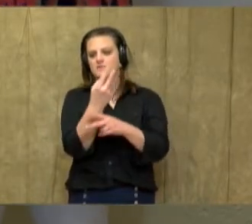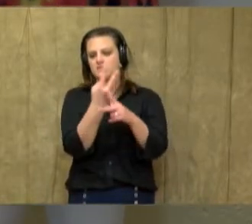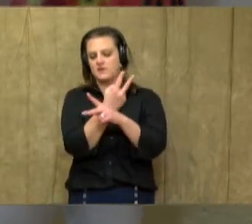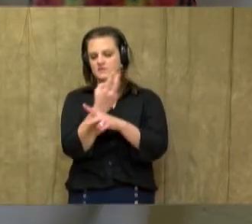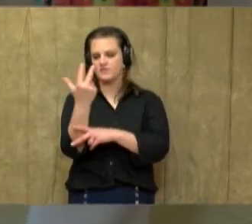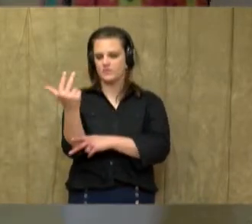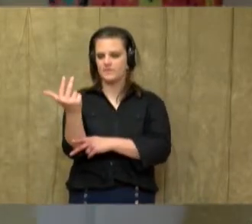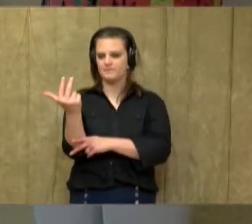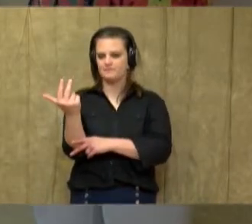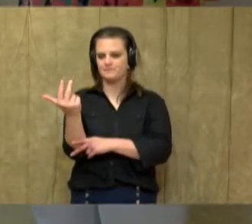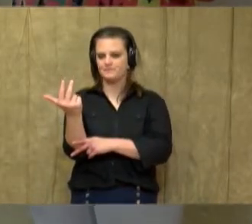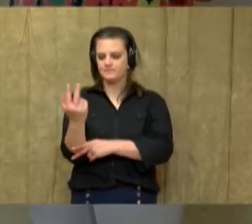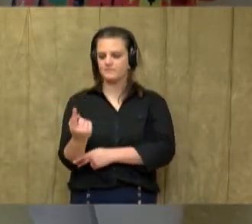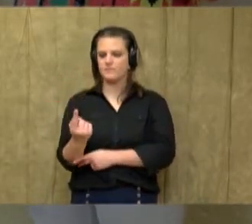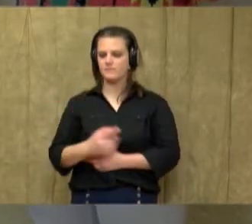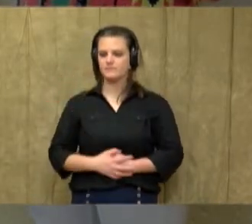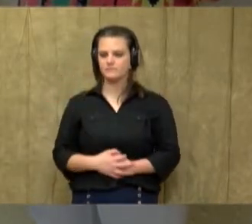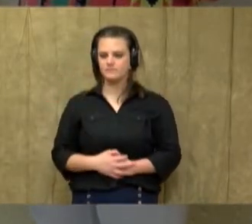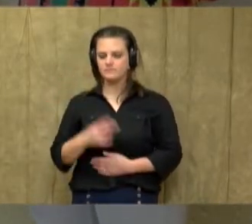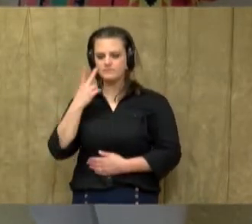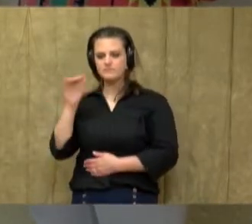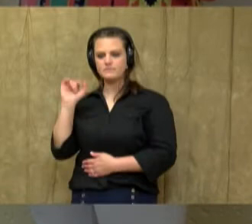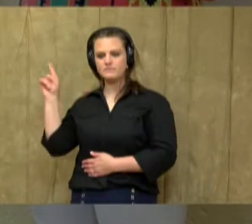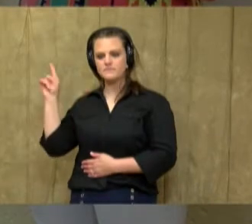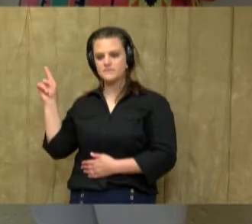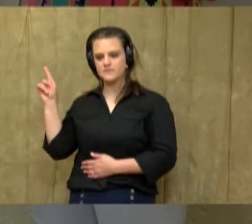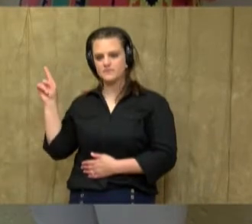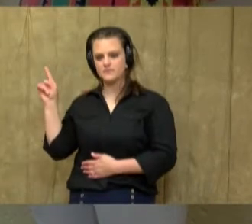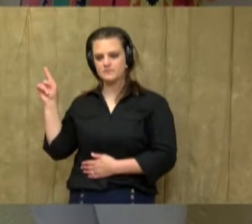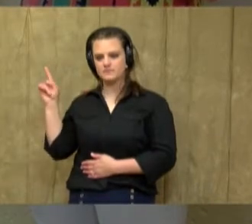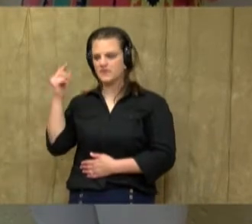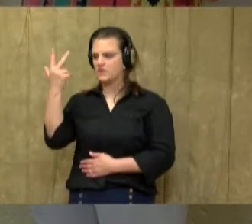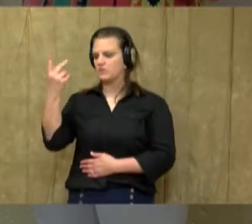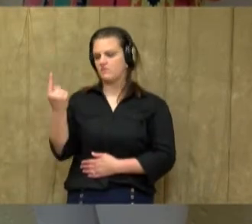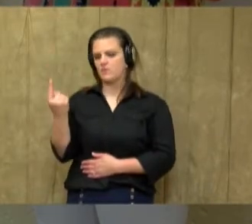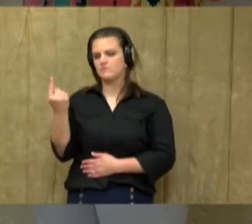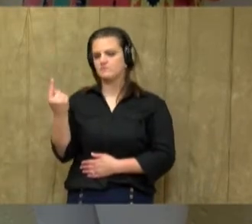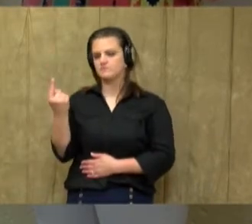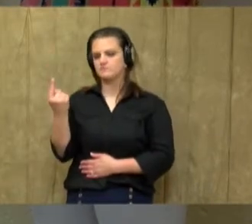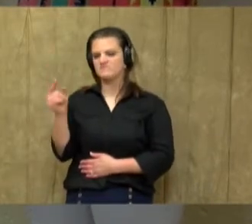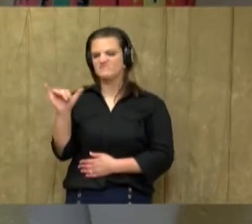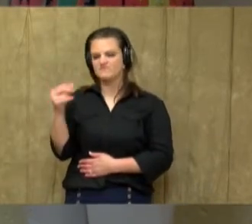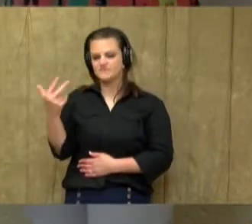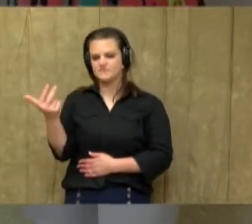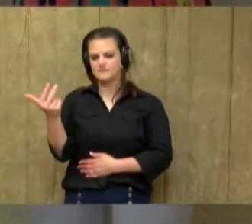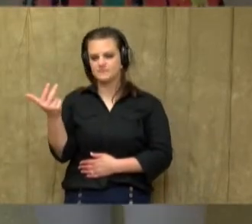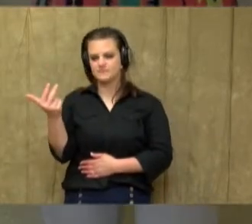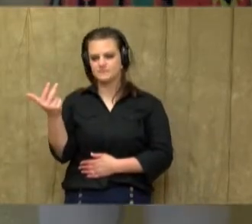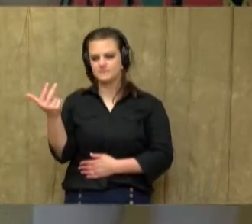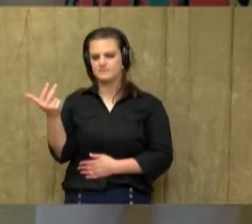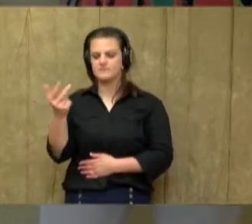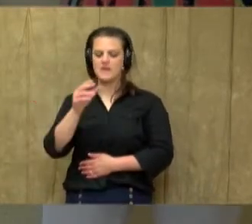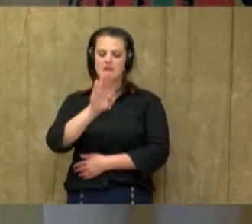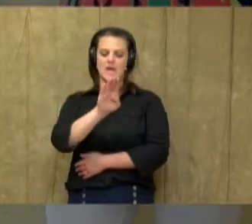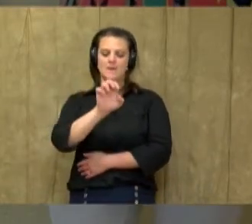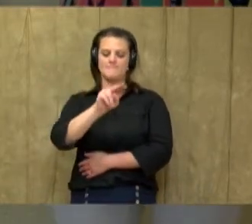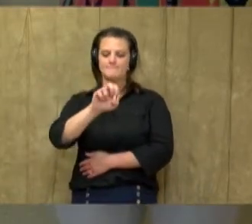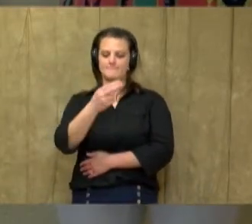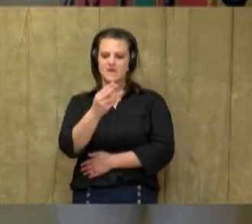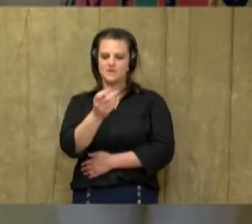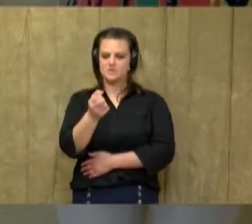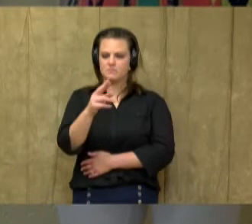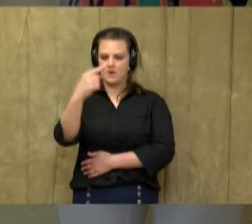3. Half of 3 looks just like that because 3/1 is 3. Then I'm going to benchmark in my